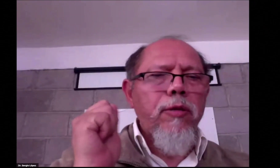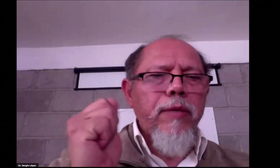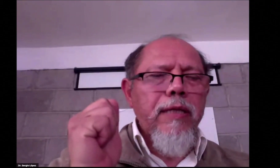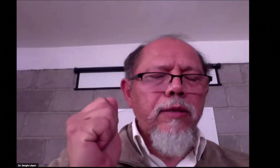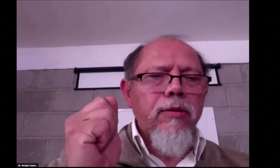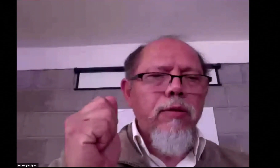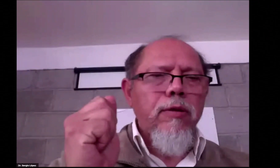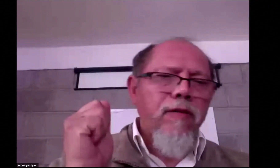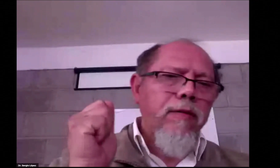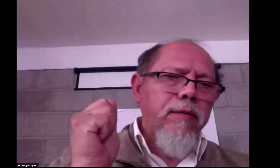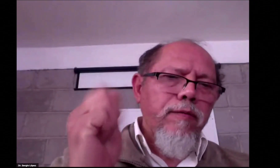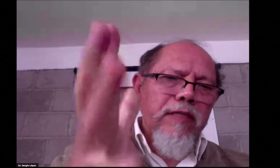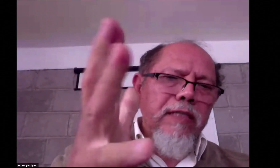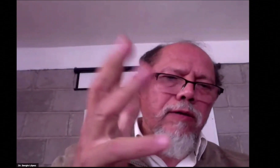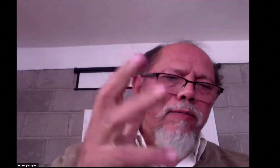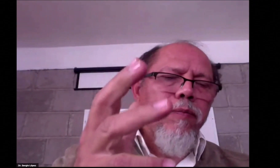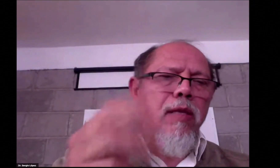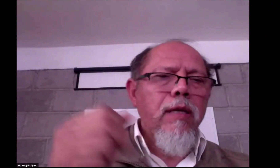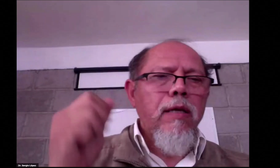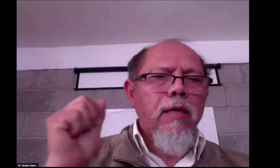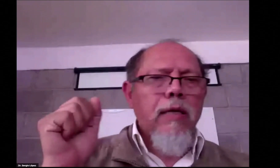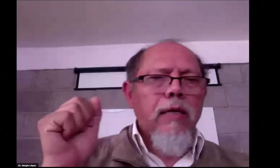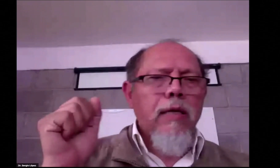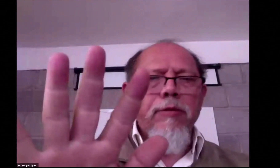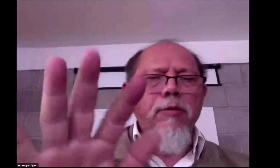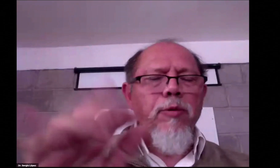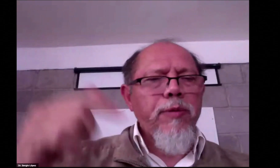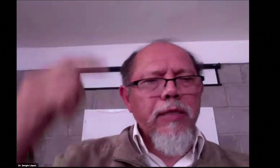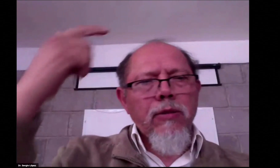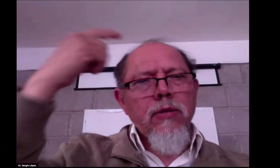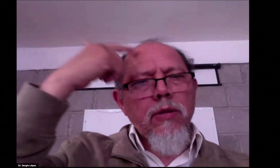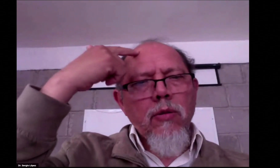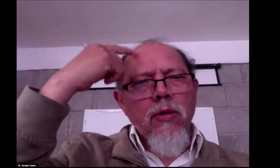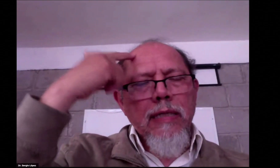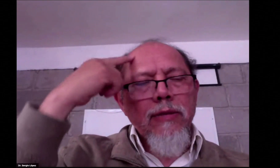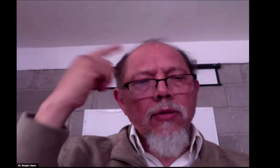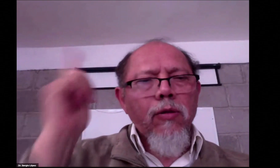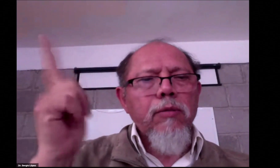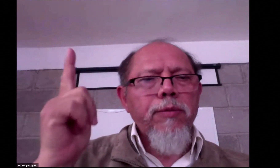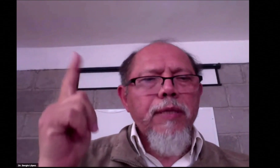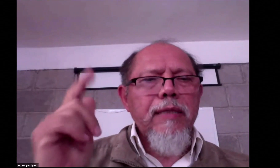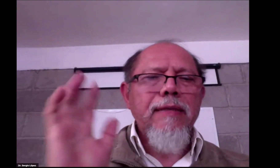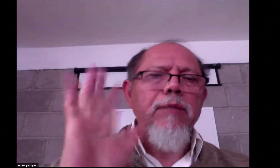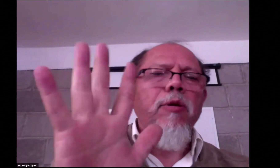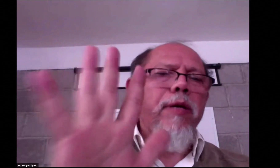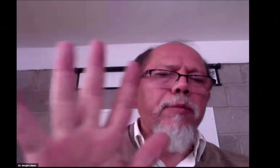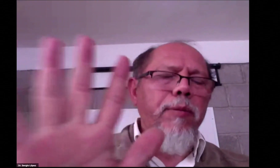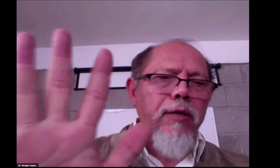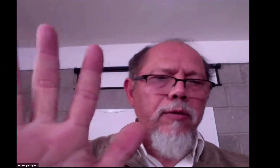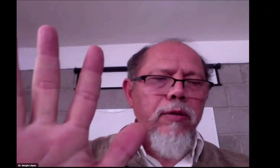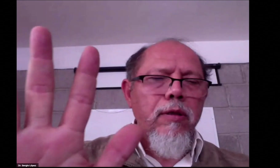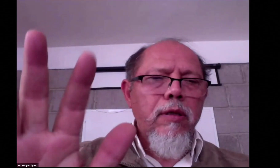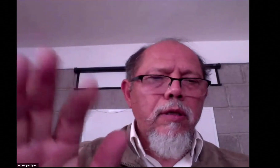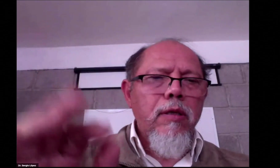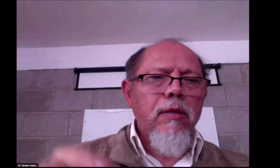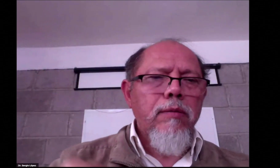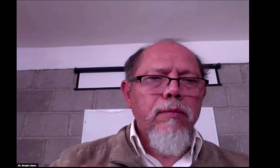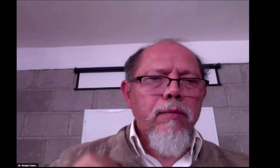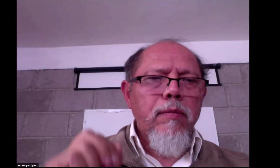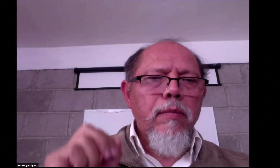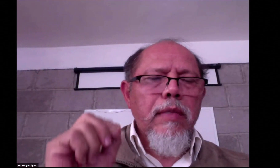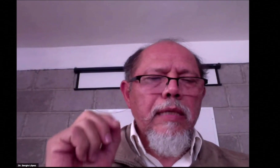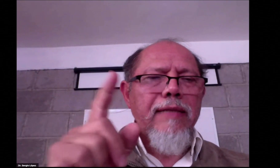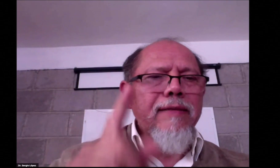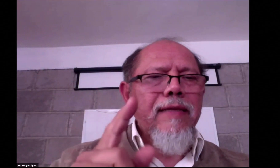But that can be done without movement, like a fixed actual physical movement. But I can do that movement with